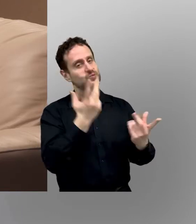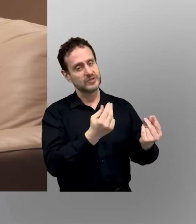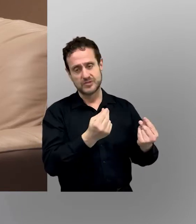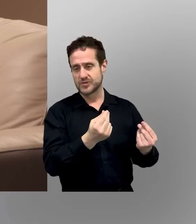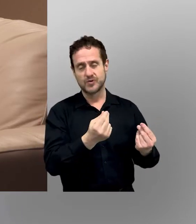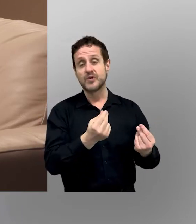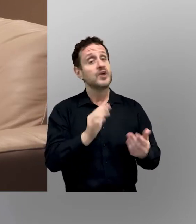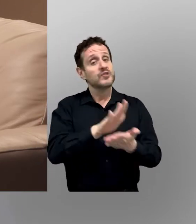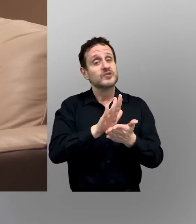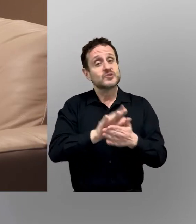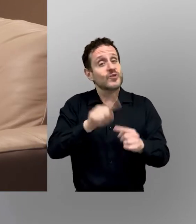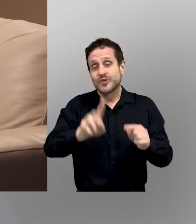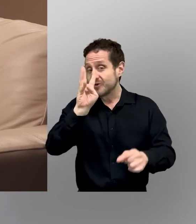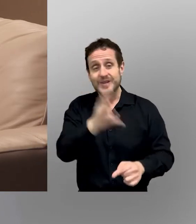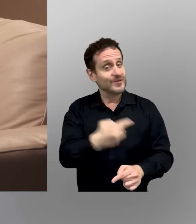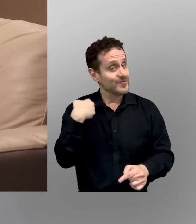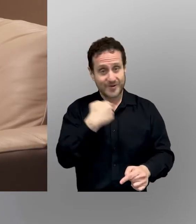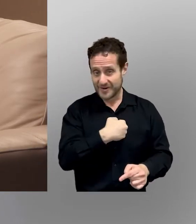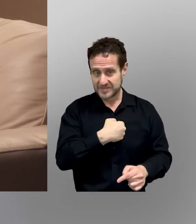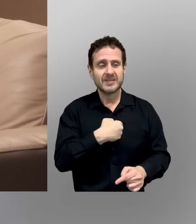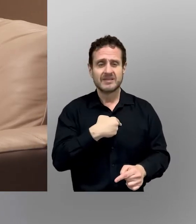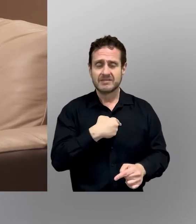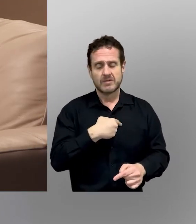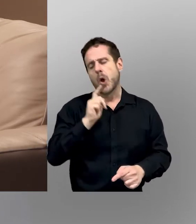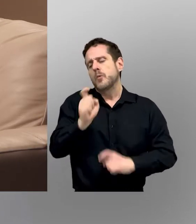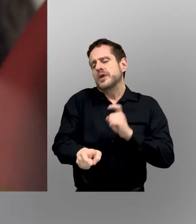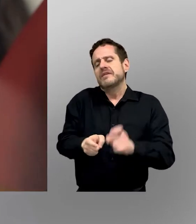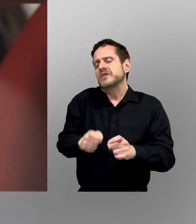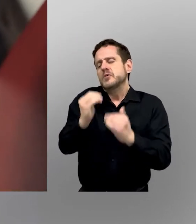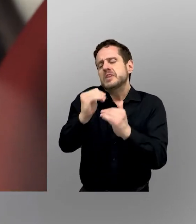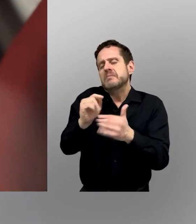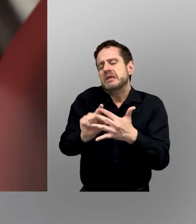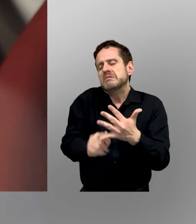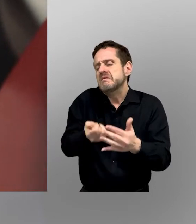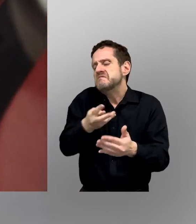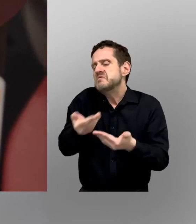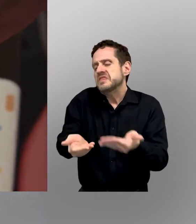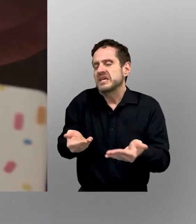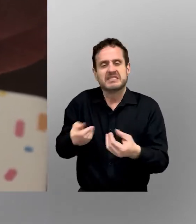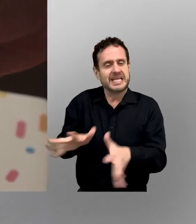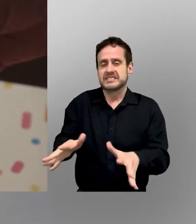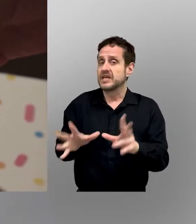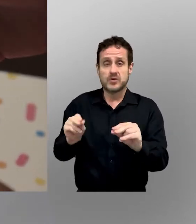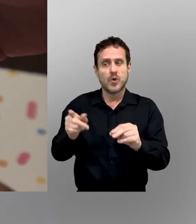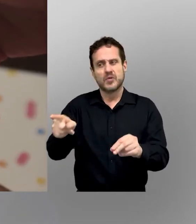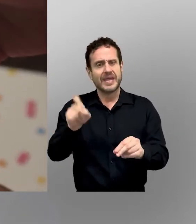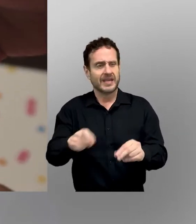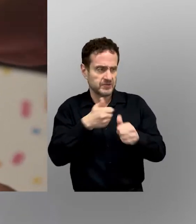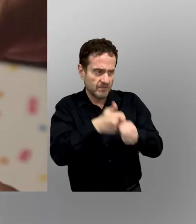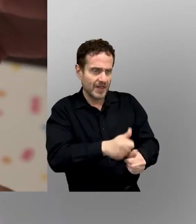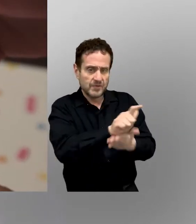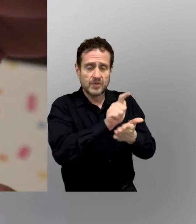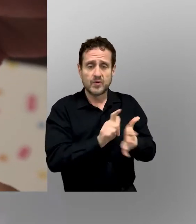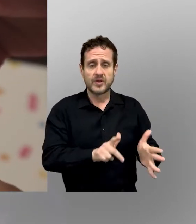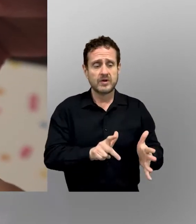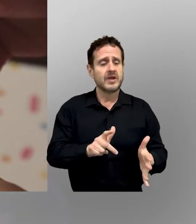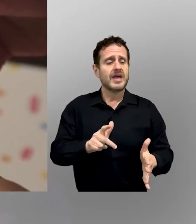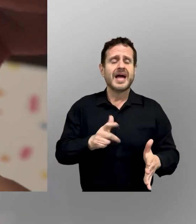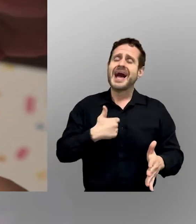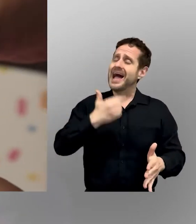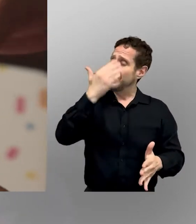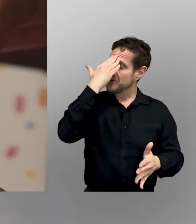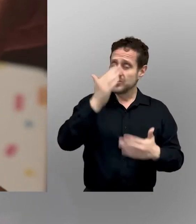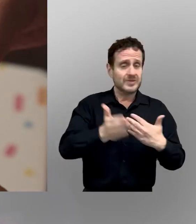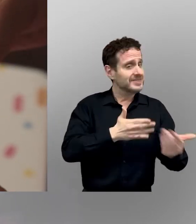you out of the way, like, okay, this is what we're giving you and that's it. I guess I would say that despite all frustration and despite